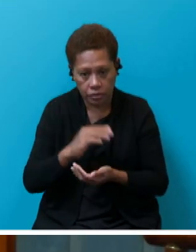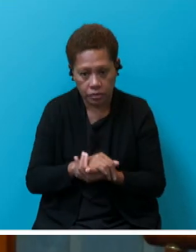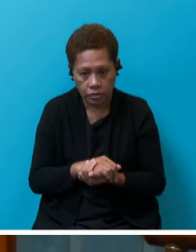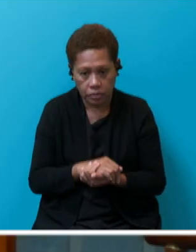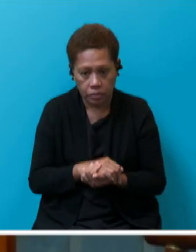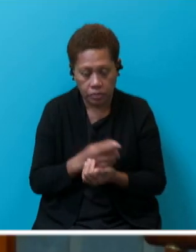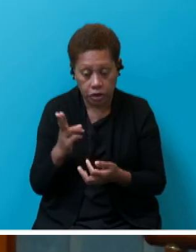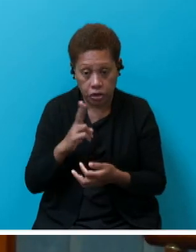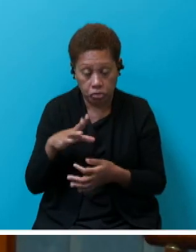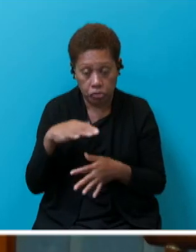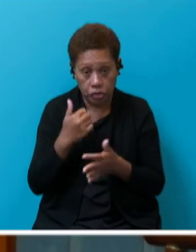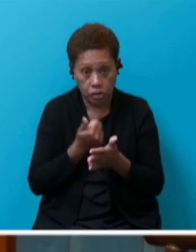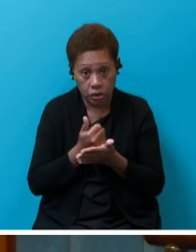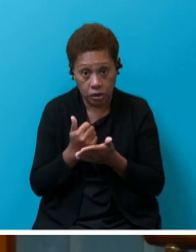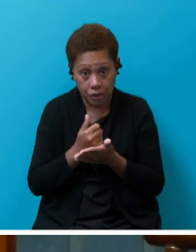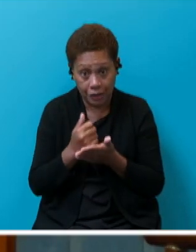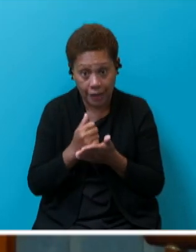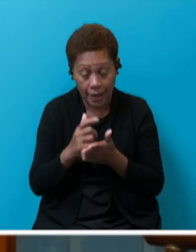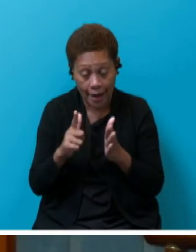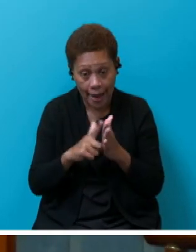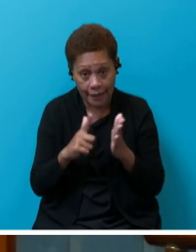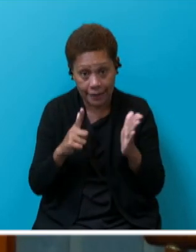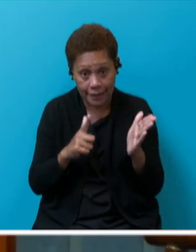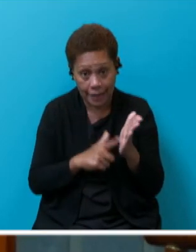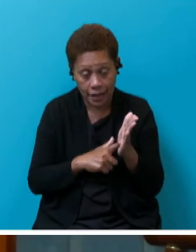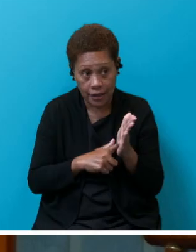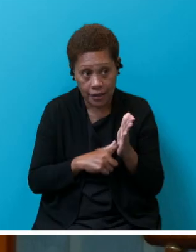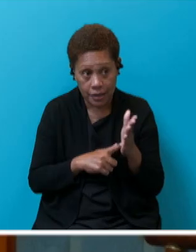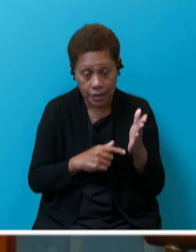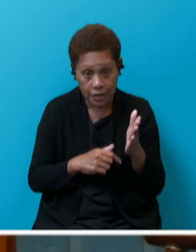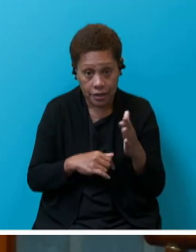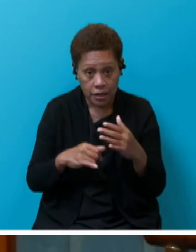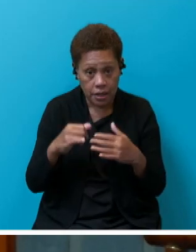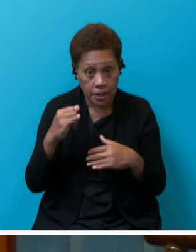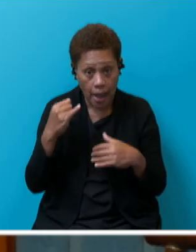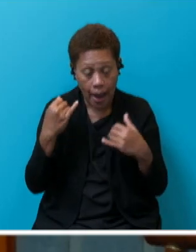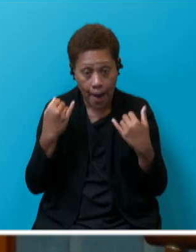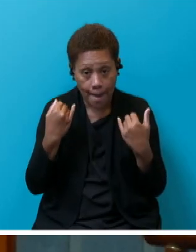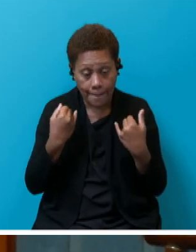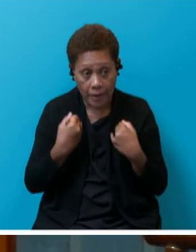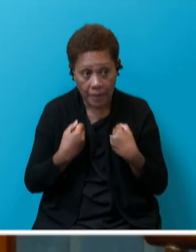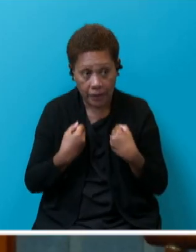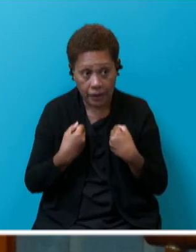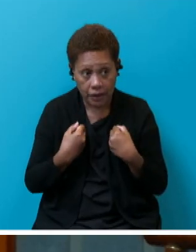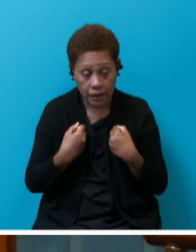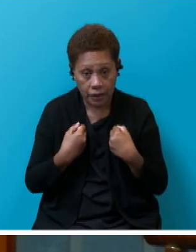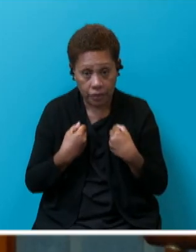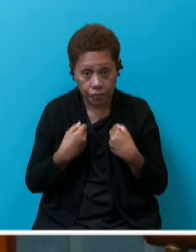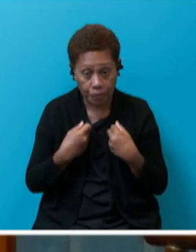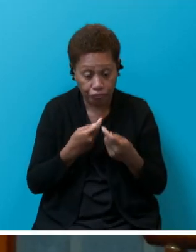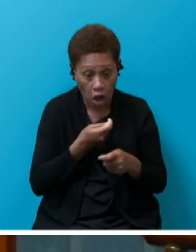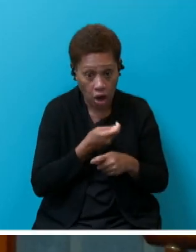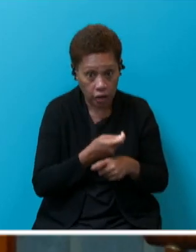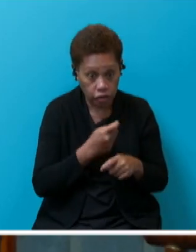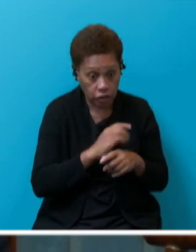to enact the legislation, an implementation task force was set up, bring together the regulator, Reserve Bank